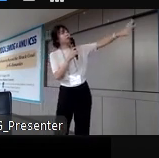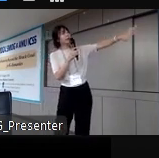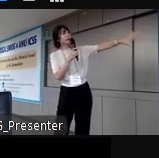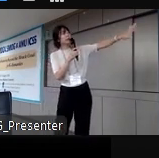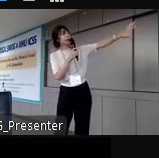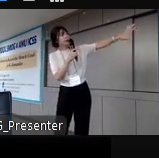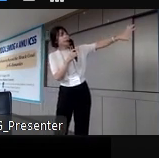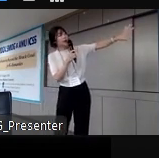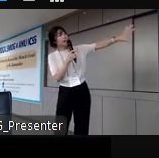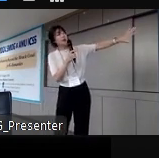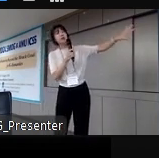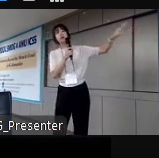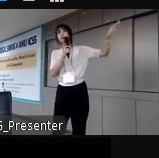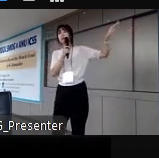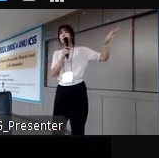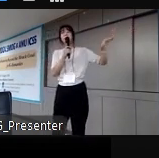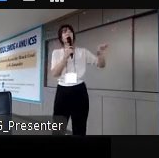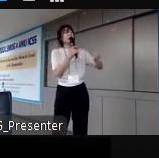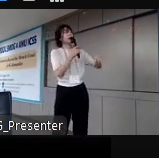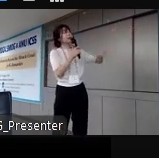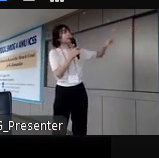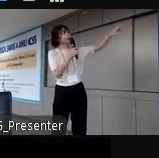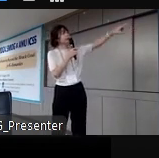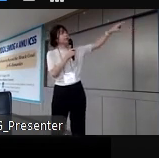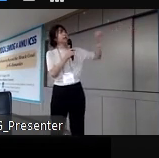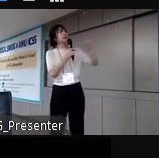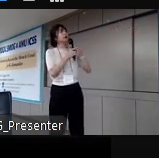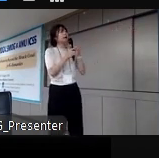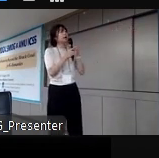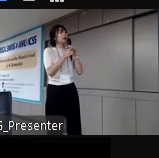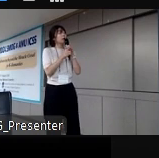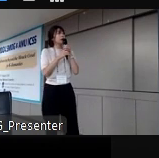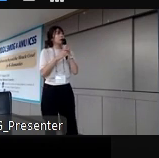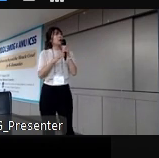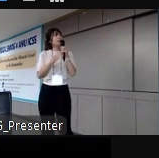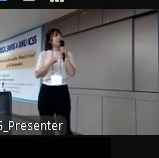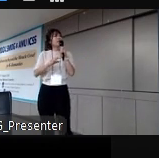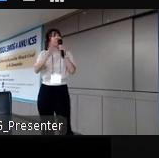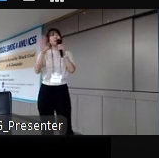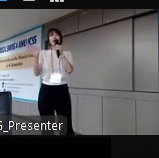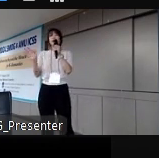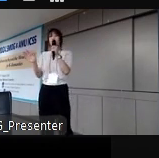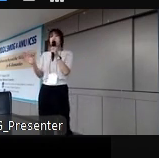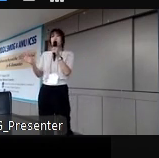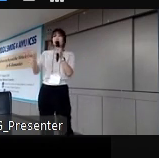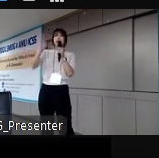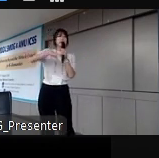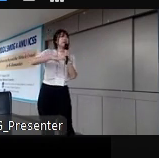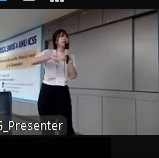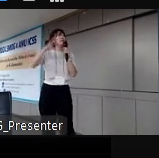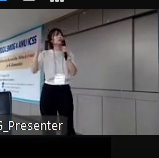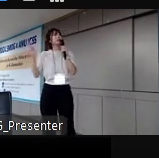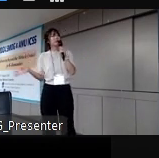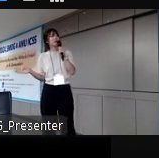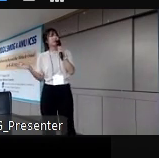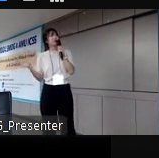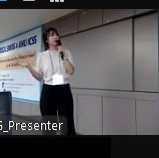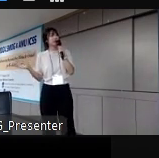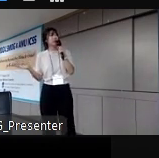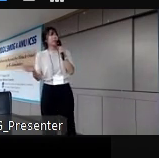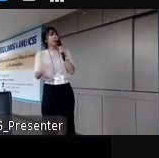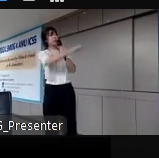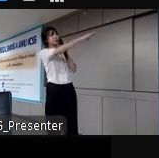possible combinations of locus marking. First, in 40, we could not mark locus on either the nominal or the